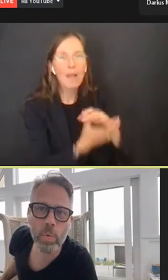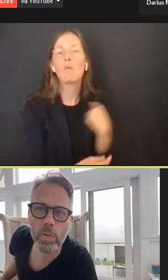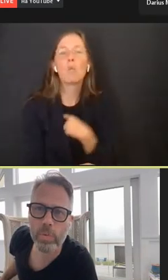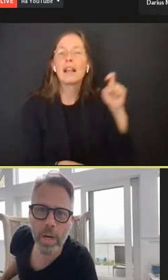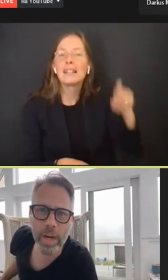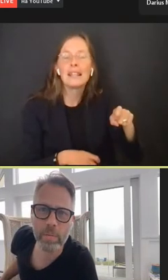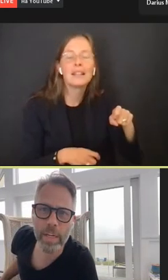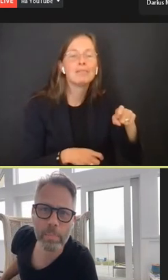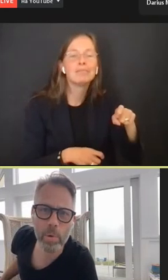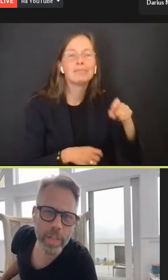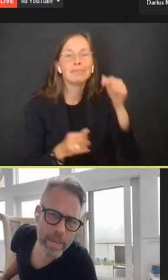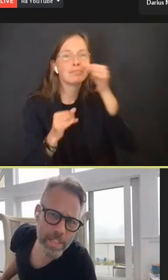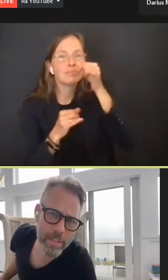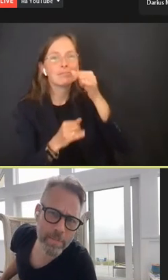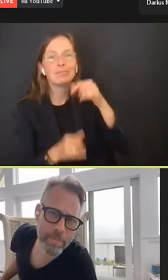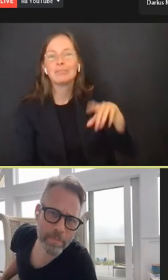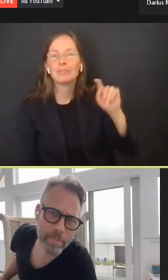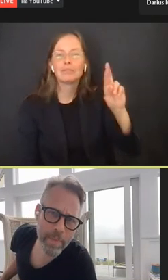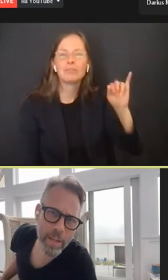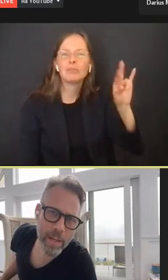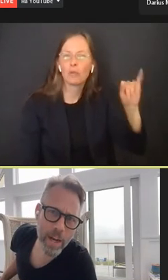and worldwide, like a board game, is it?